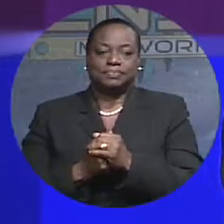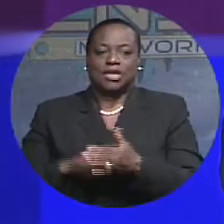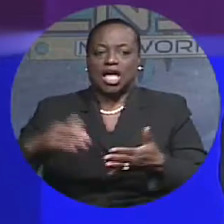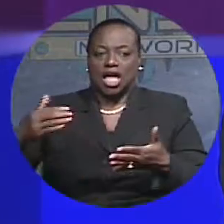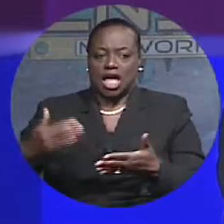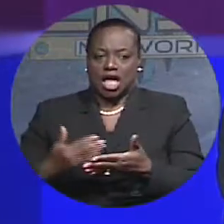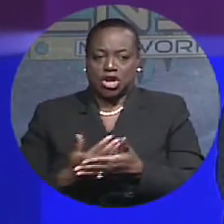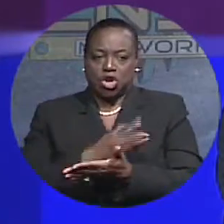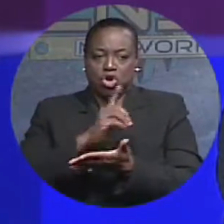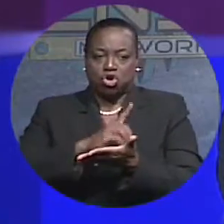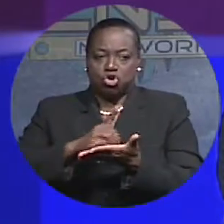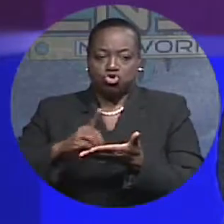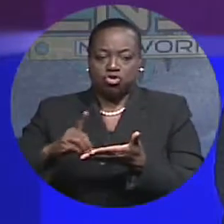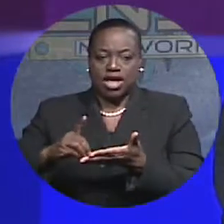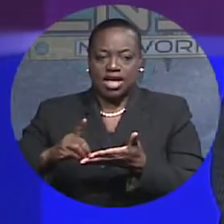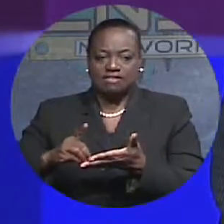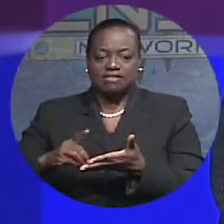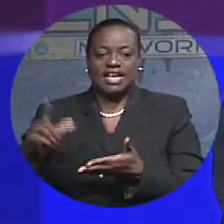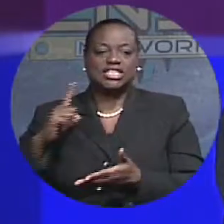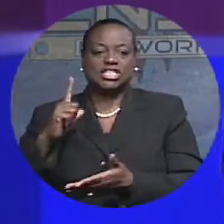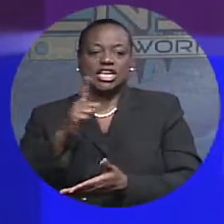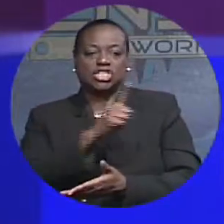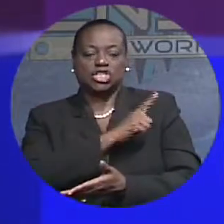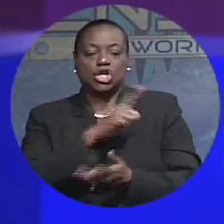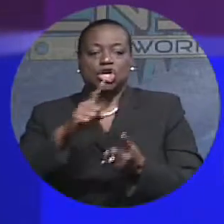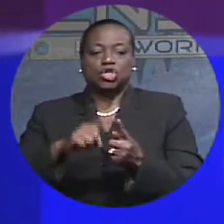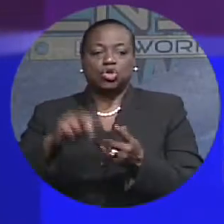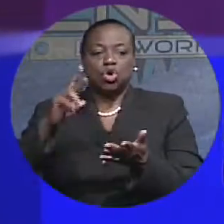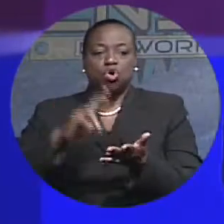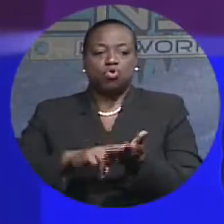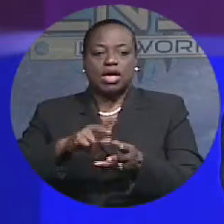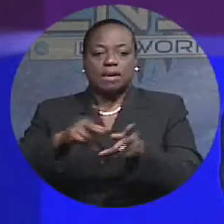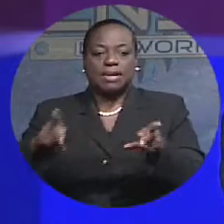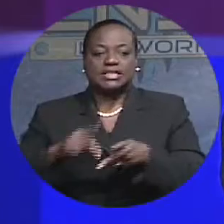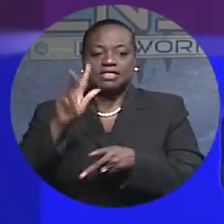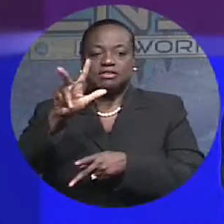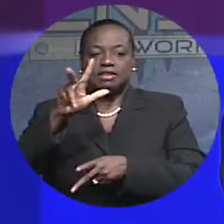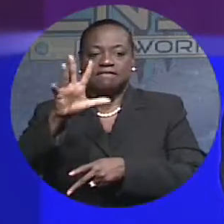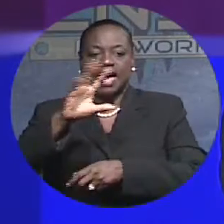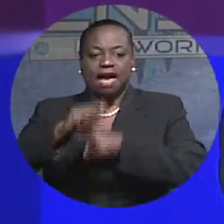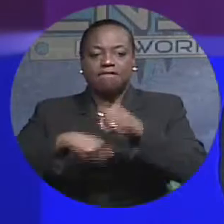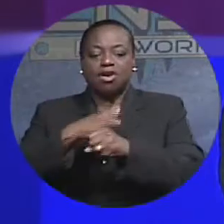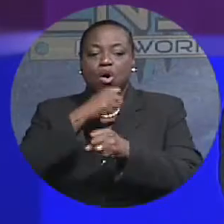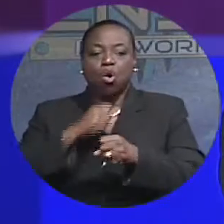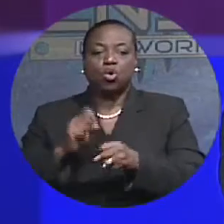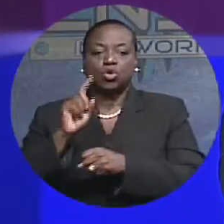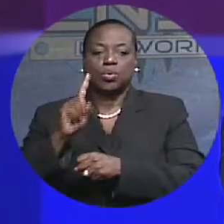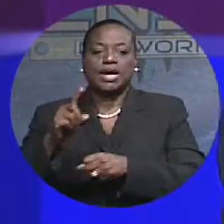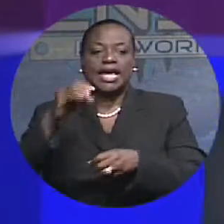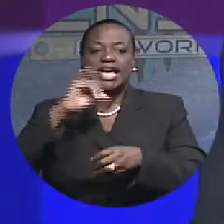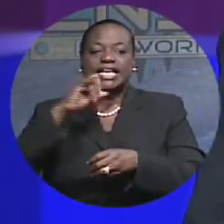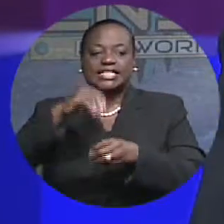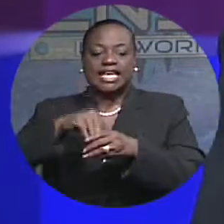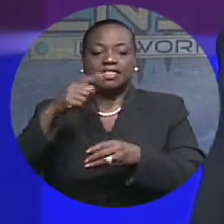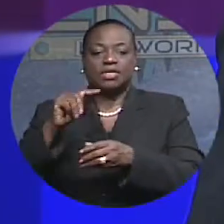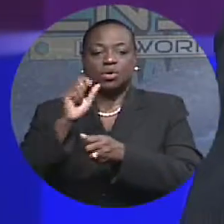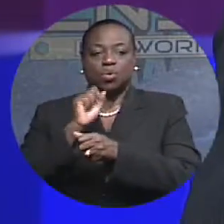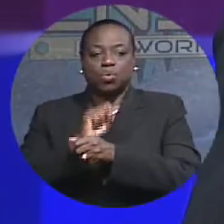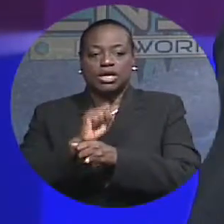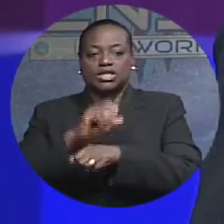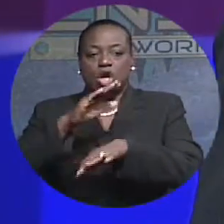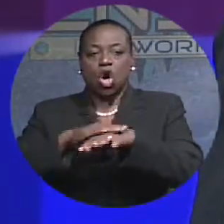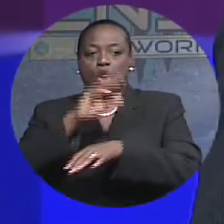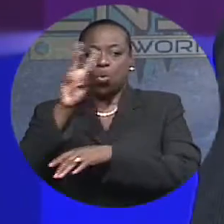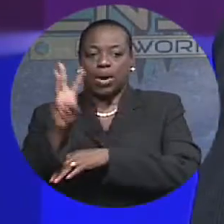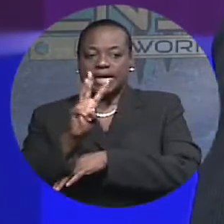A new draft fisheries legislation to replace the current 35-year-old one is in the works. And on Wednesday, industry stakeholders will have